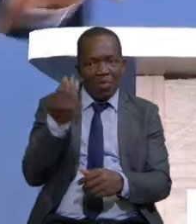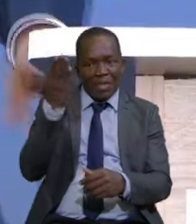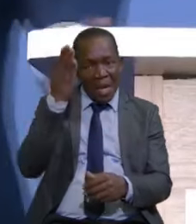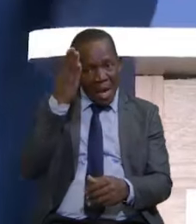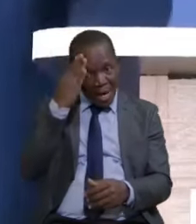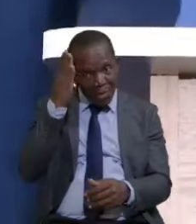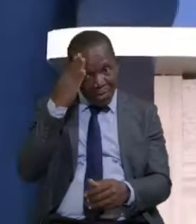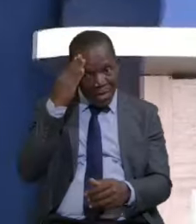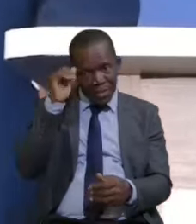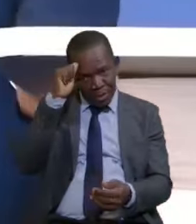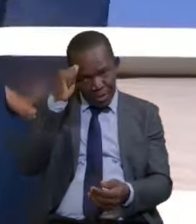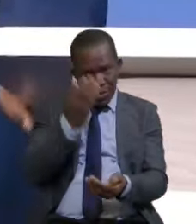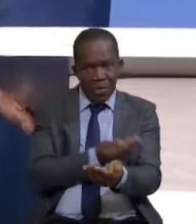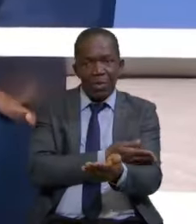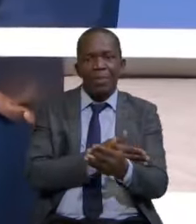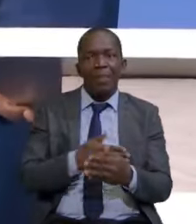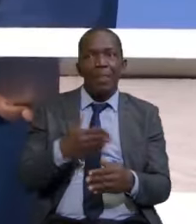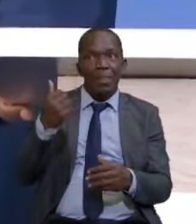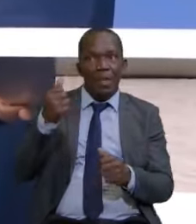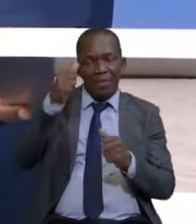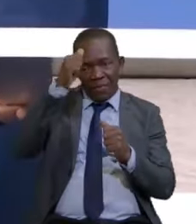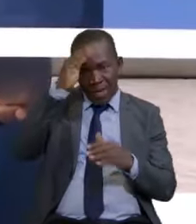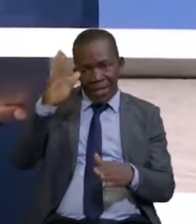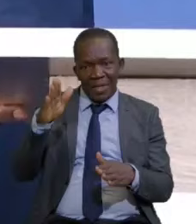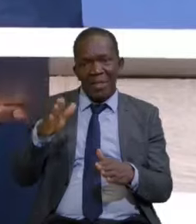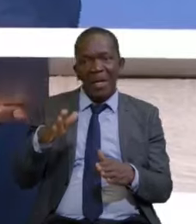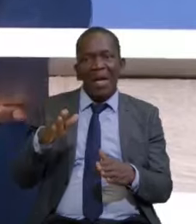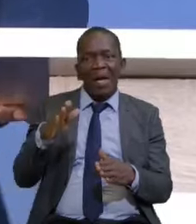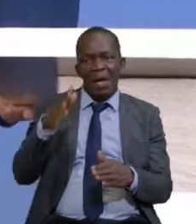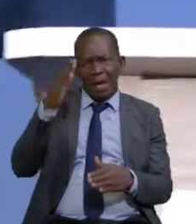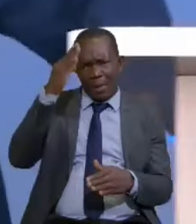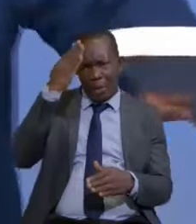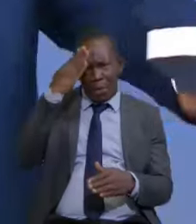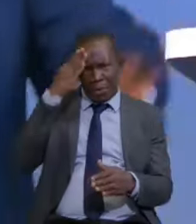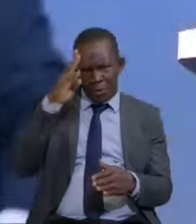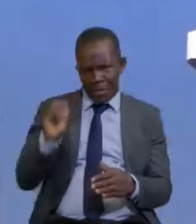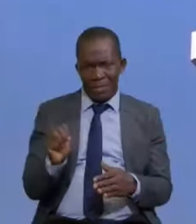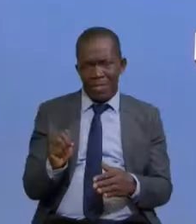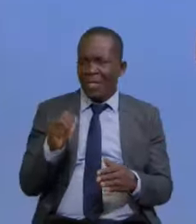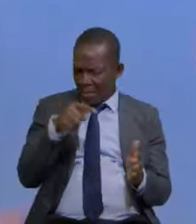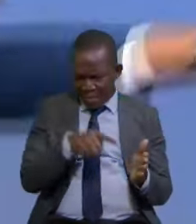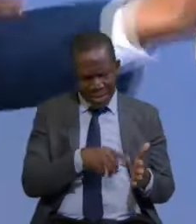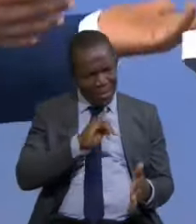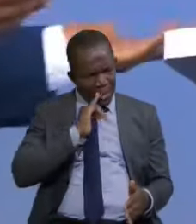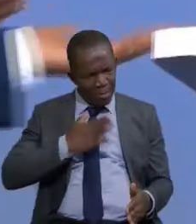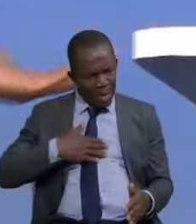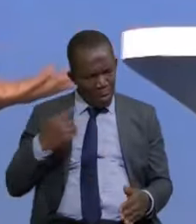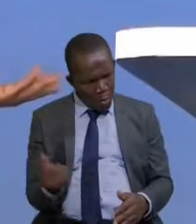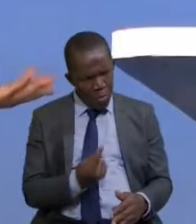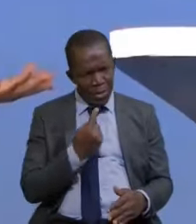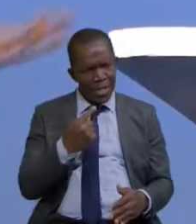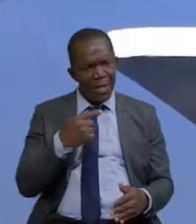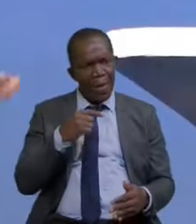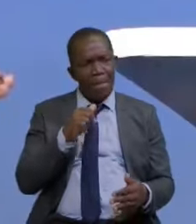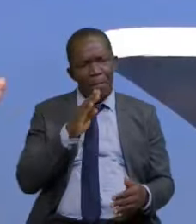said, "This is my only begotten Son. Hear ye him," because it's well pleased